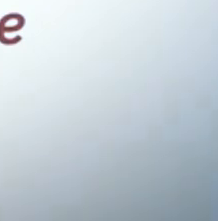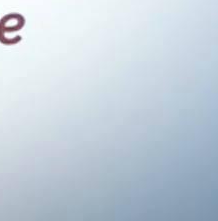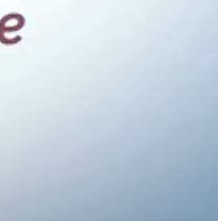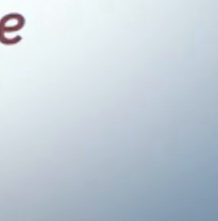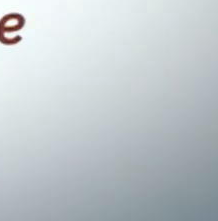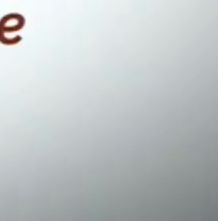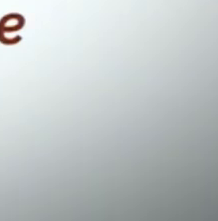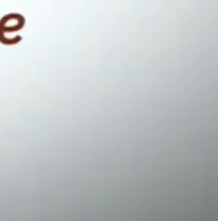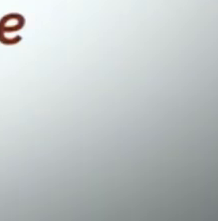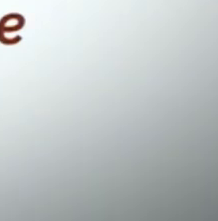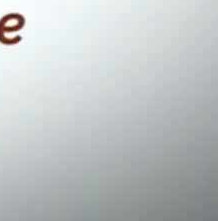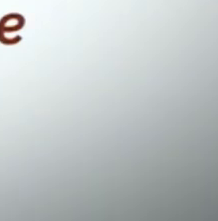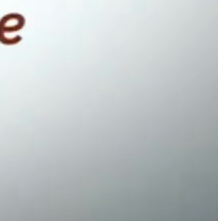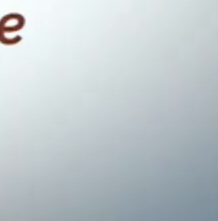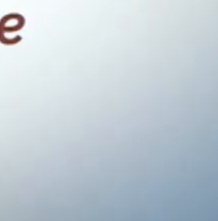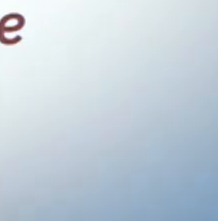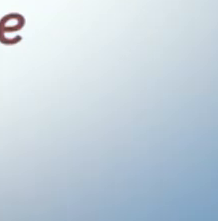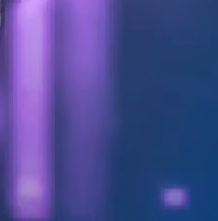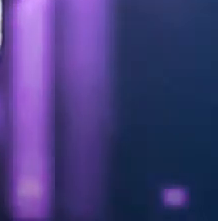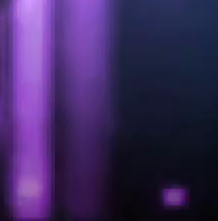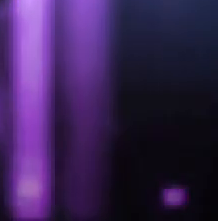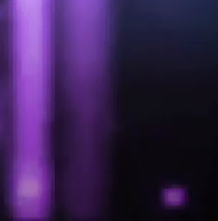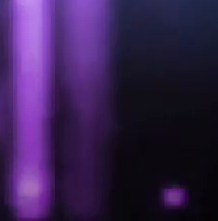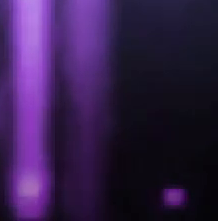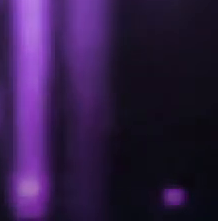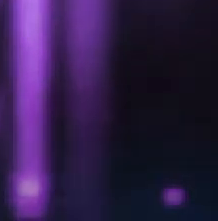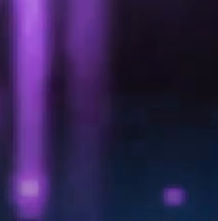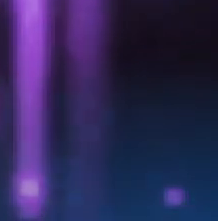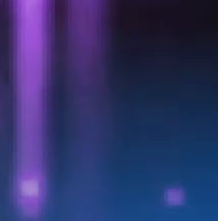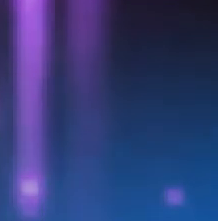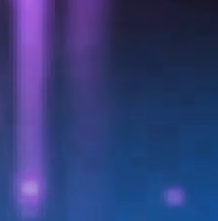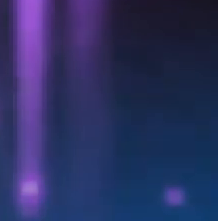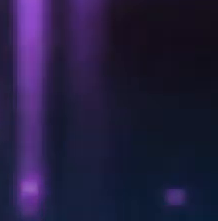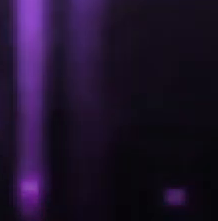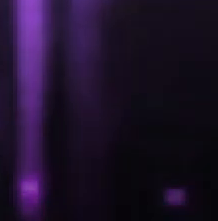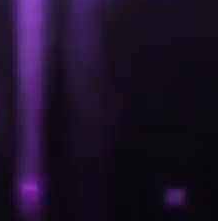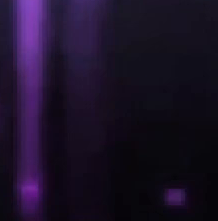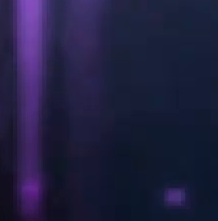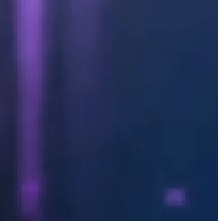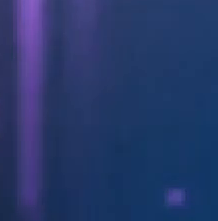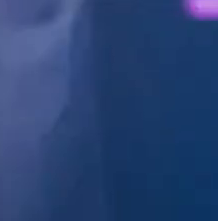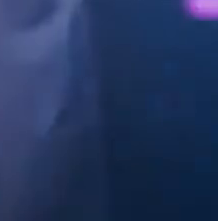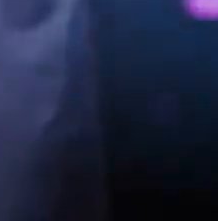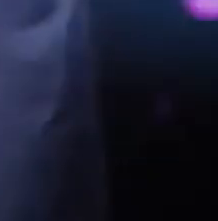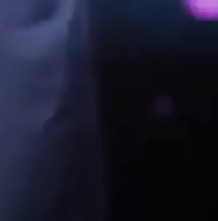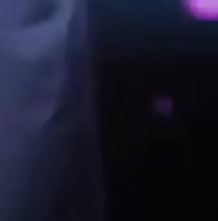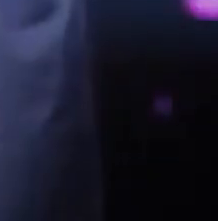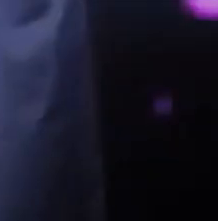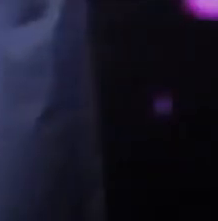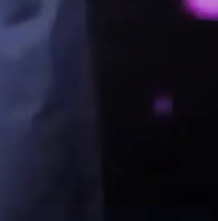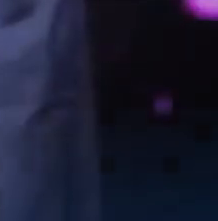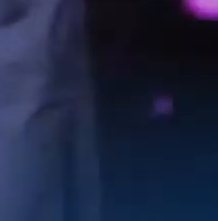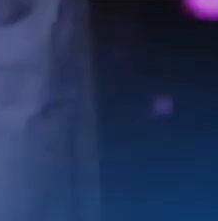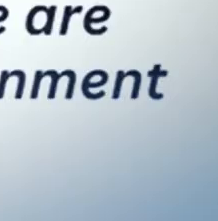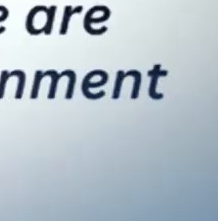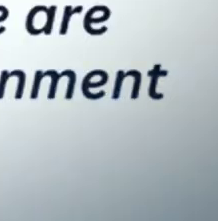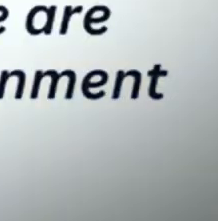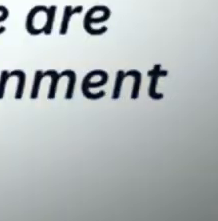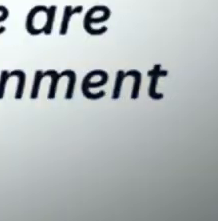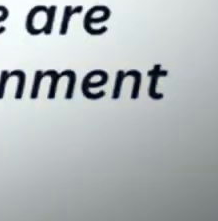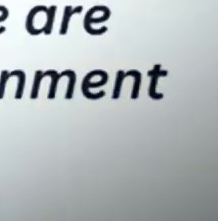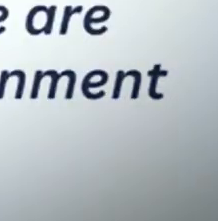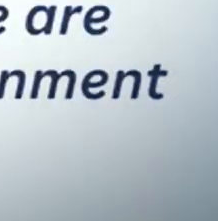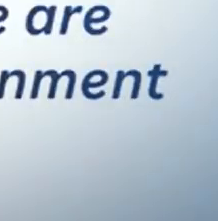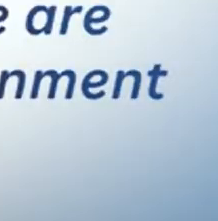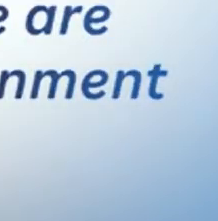You see, why do we have to be concerned about the nation we dwell in? I don't follow. I didn't think that says Omaya Yetimuno Emunsem Fire. See, we